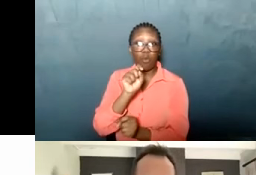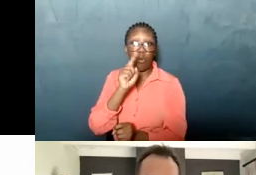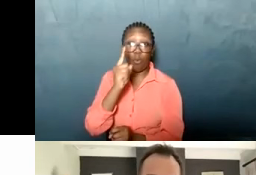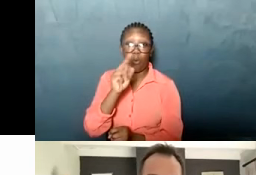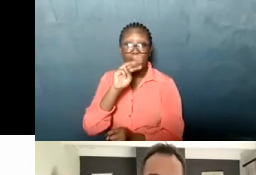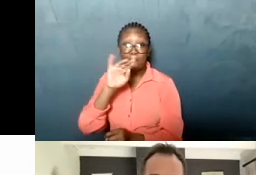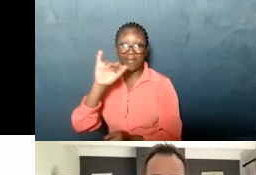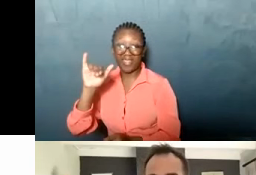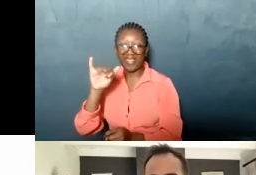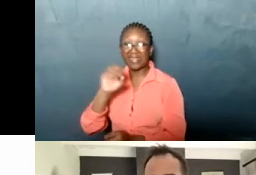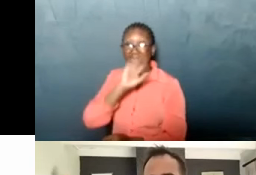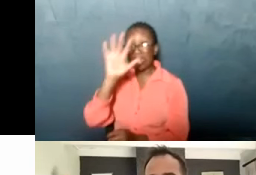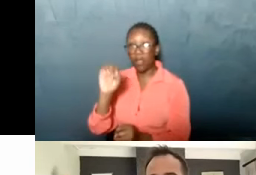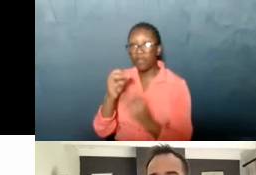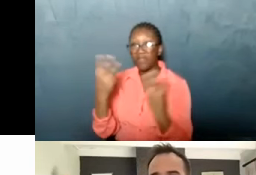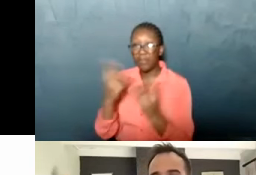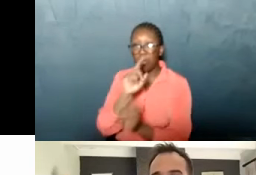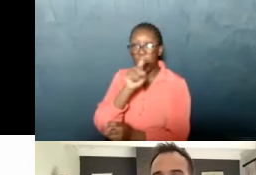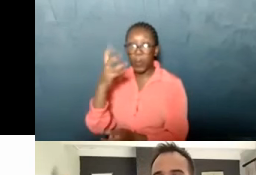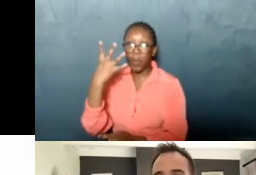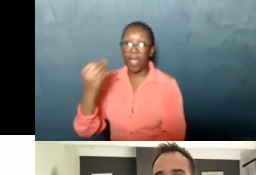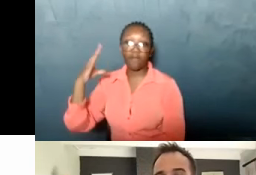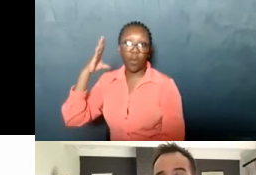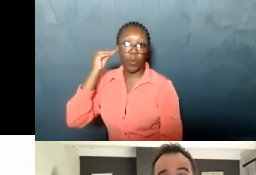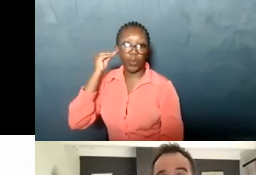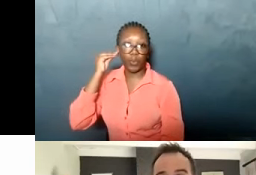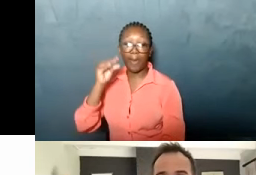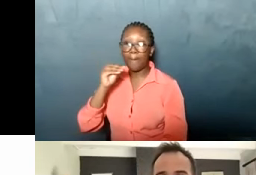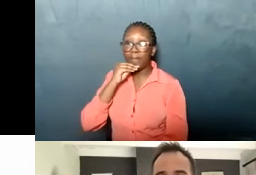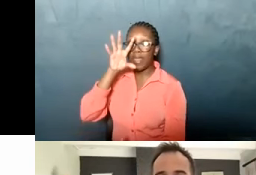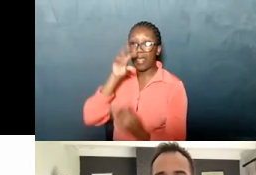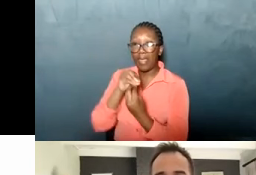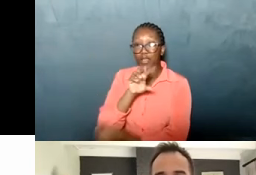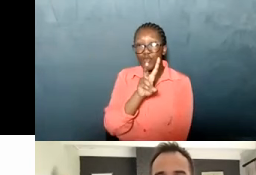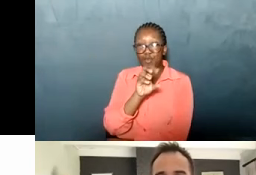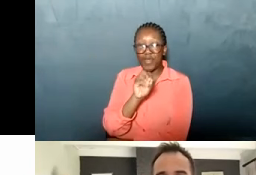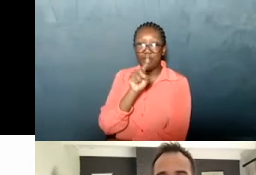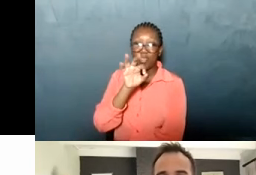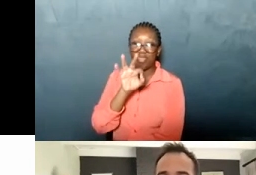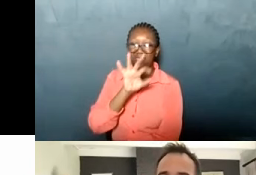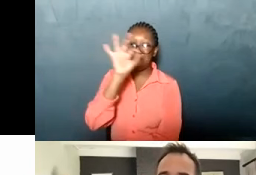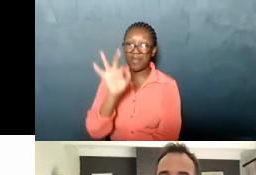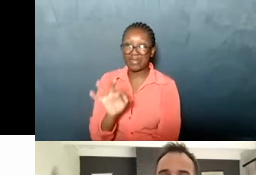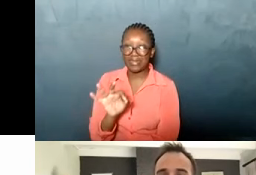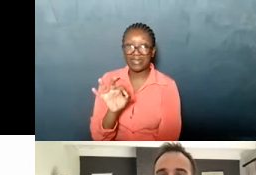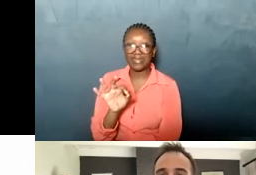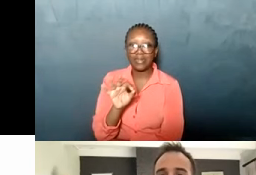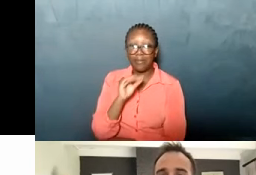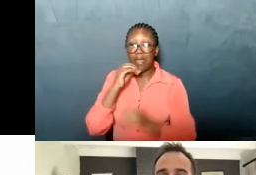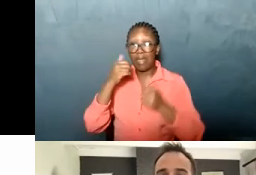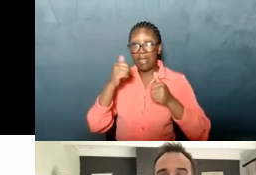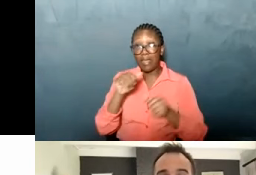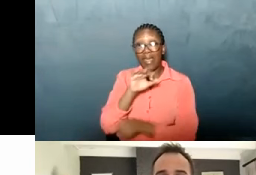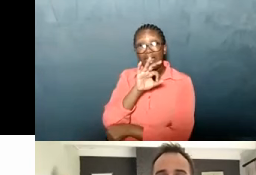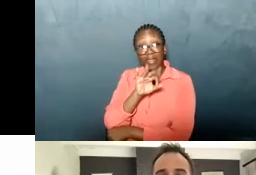of hearing loss, which constitutes 20% of the population. 3.6 million